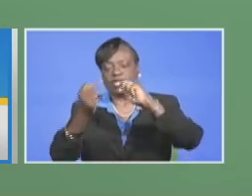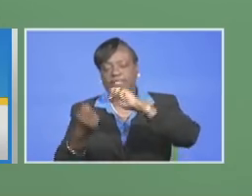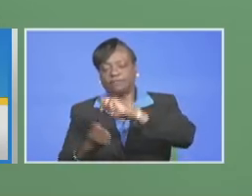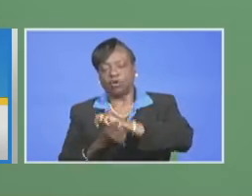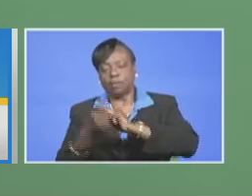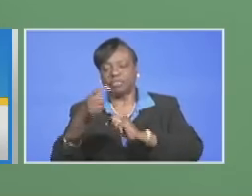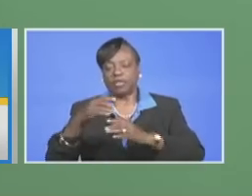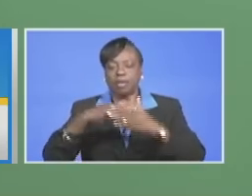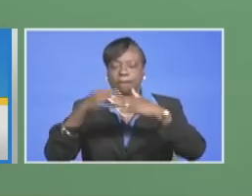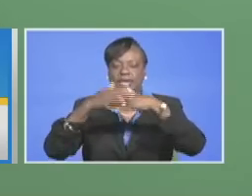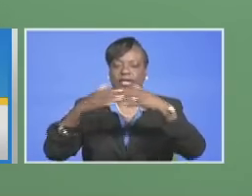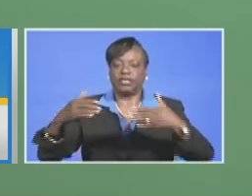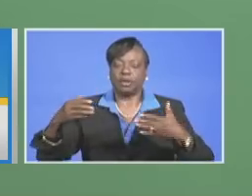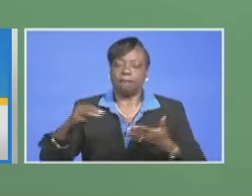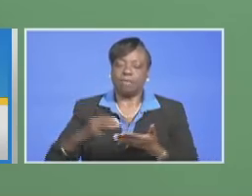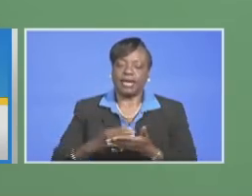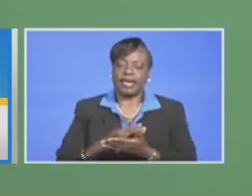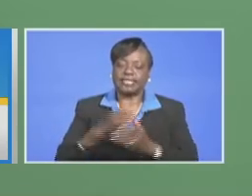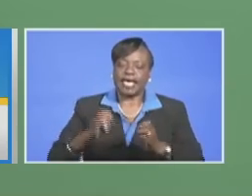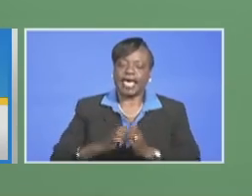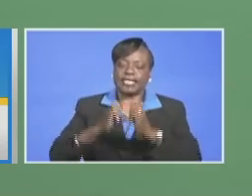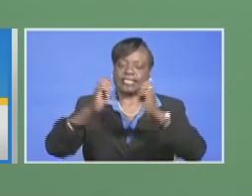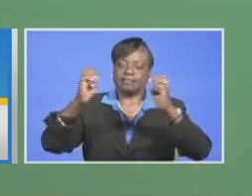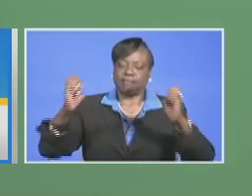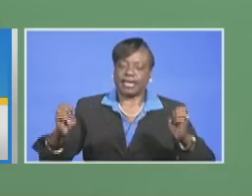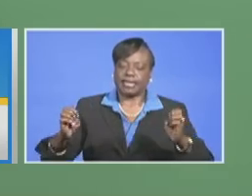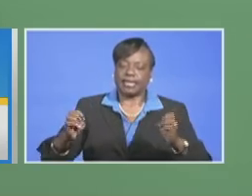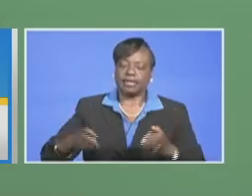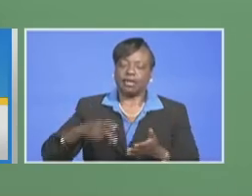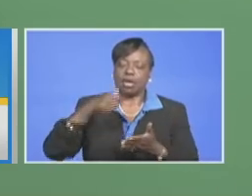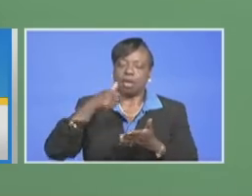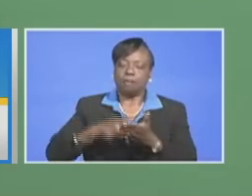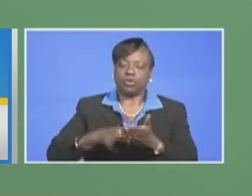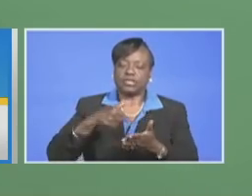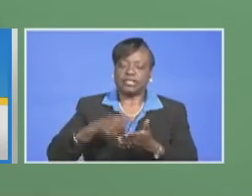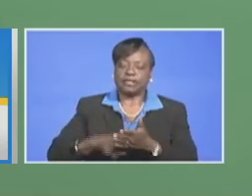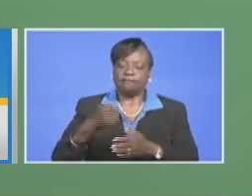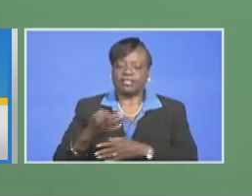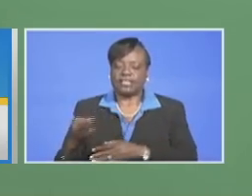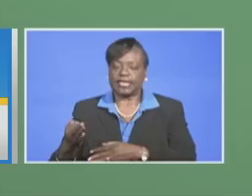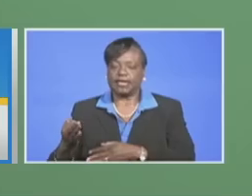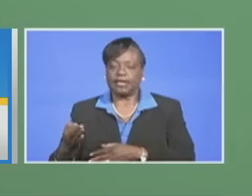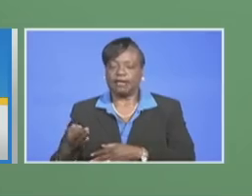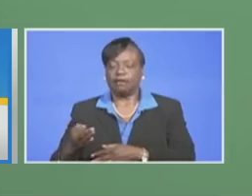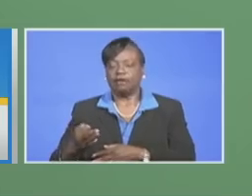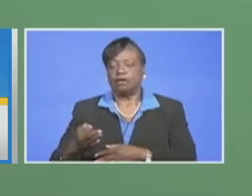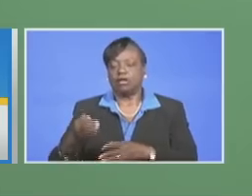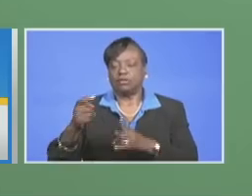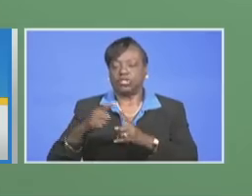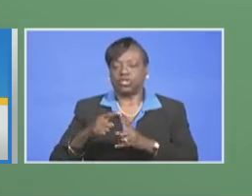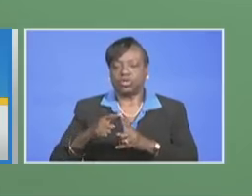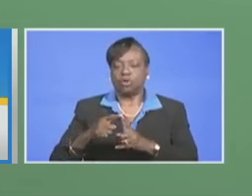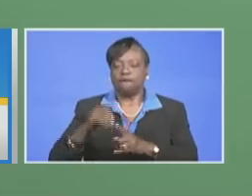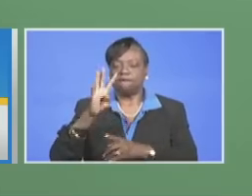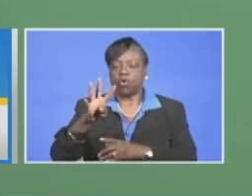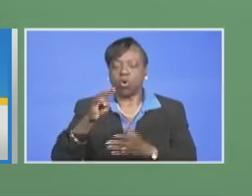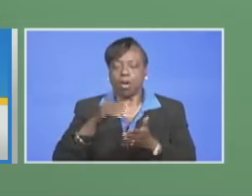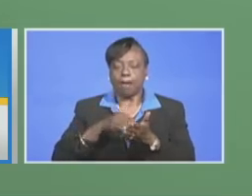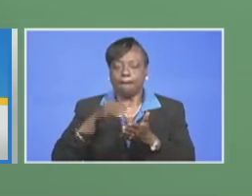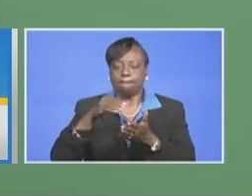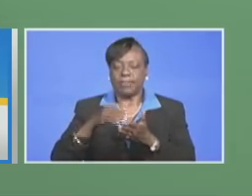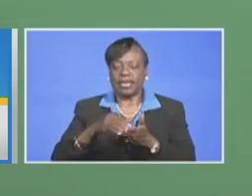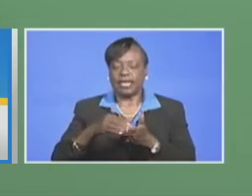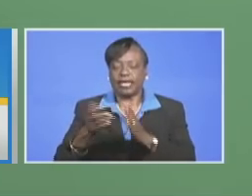modernized, expanded postal facility to the tune of in excess of $4